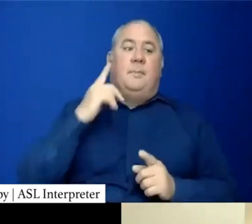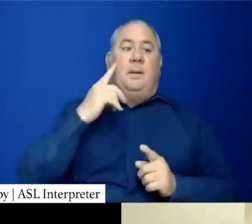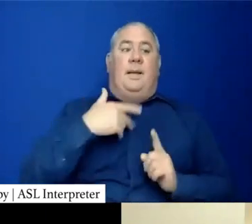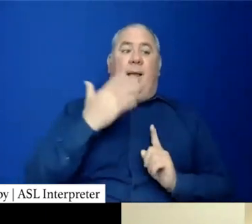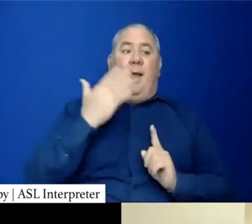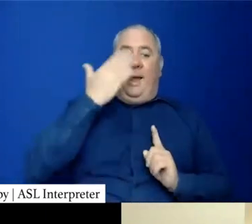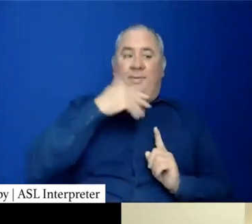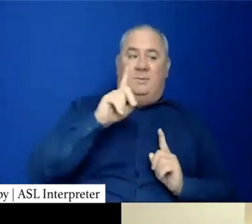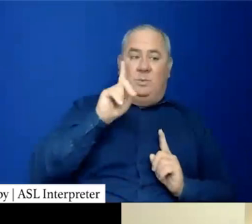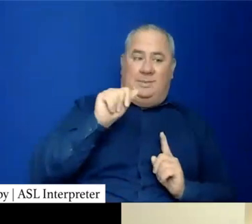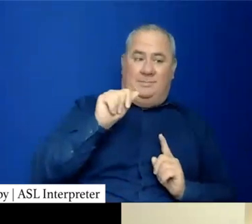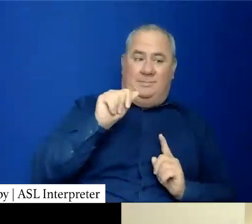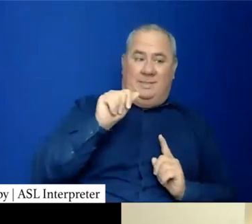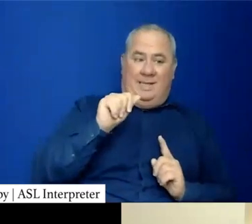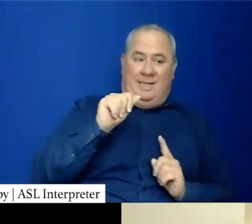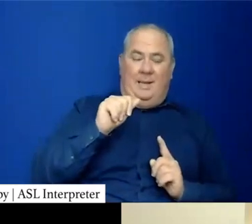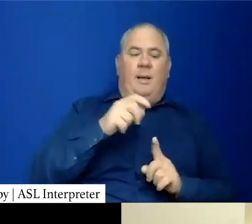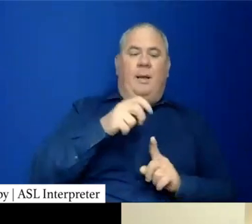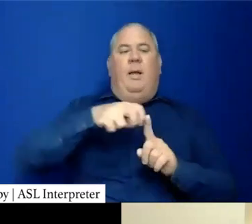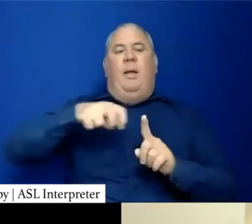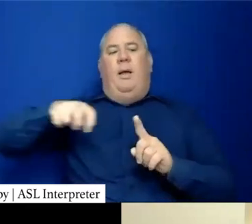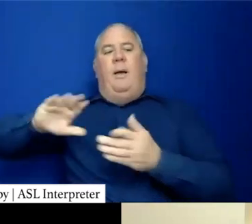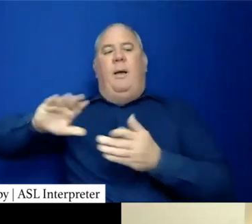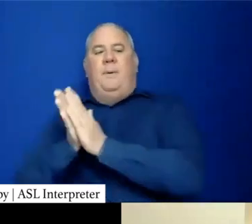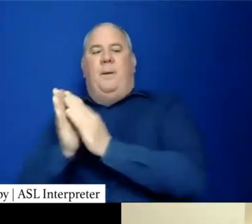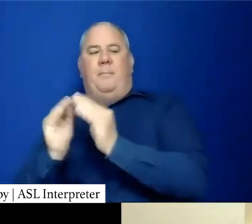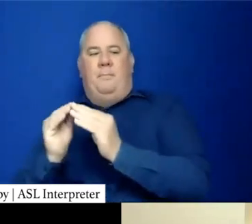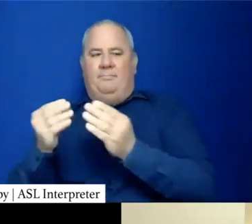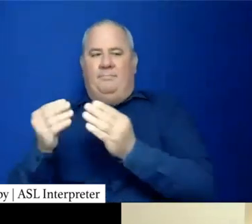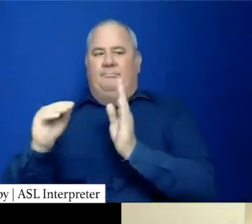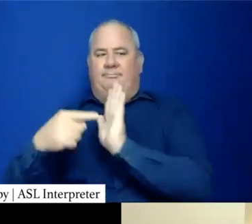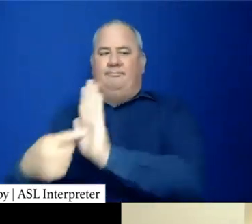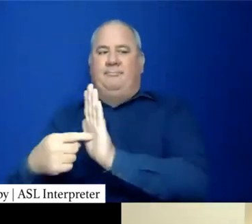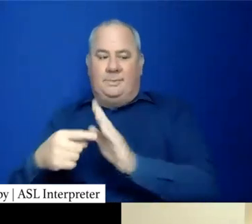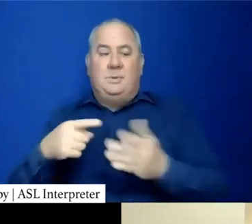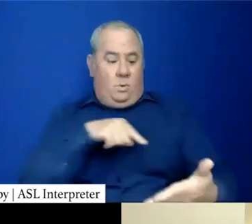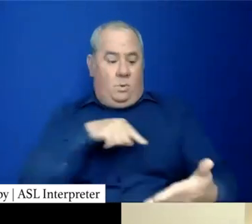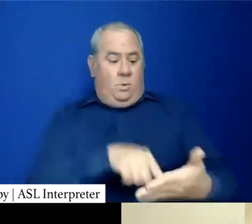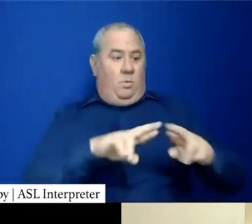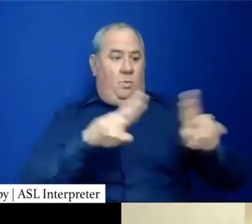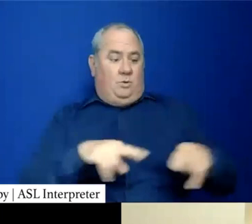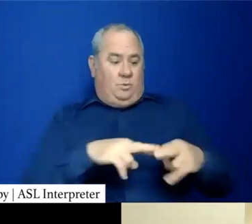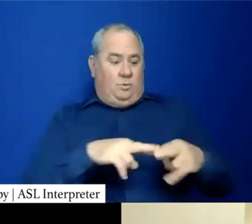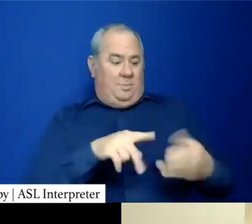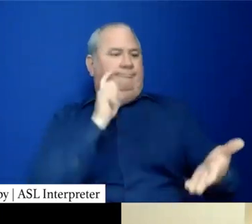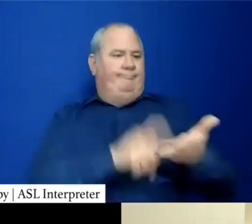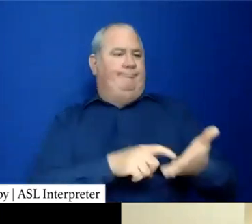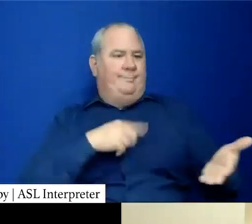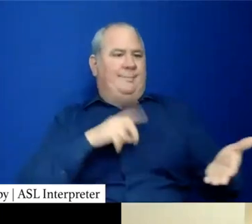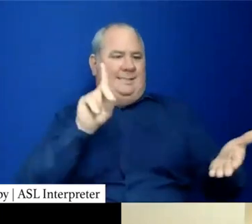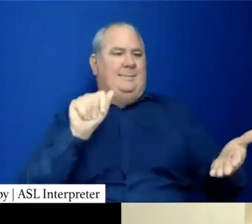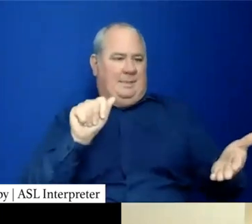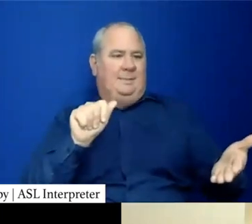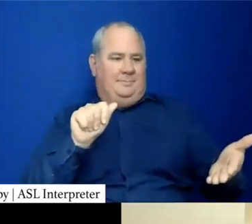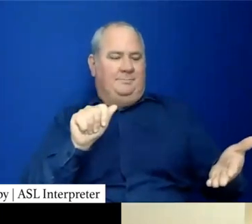several years. Like, my resume is extremely visibly disabled. Like, at this point, if you look at my resume, there